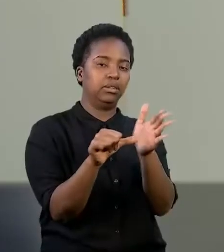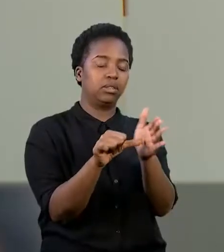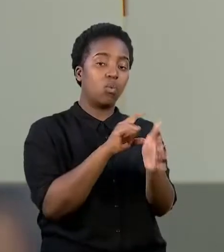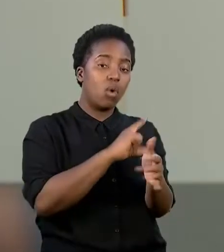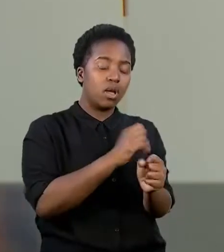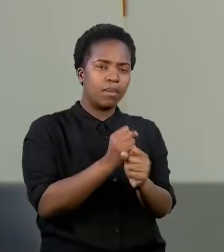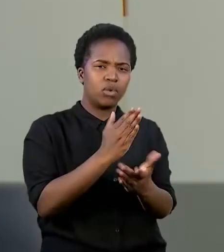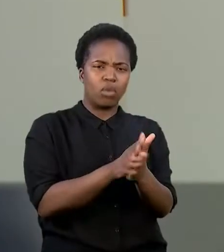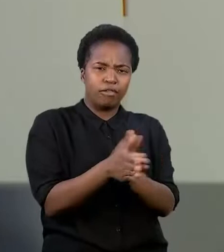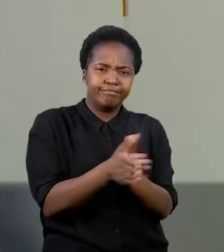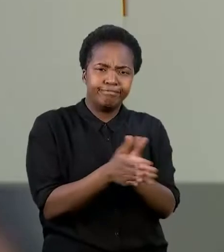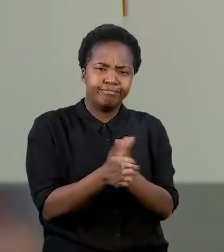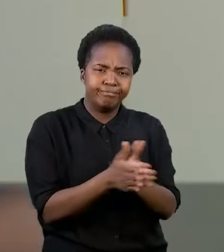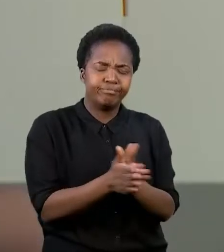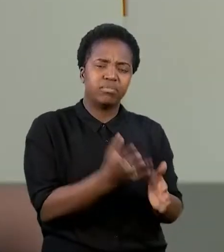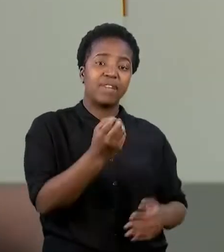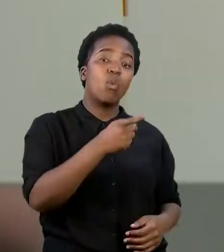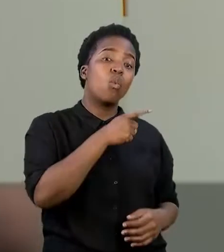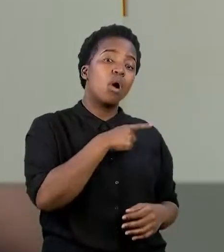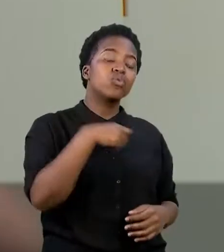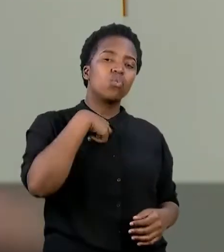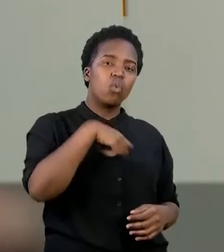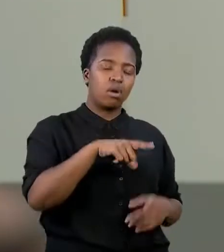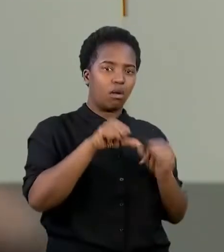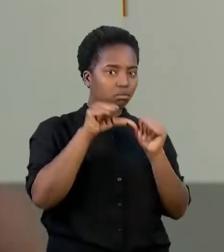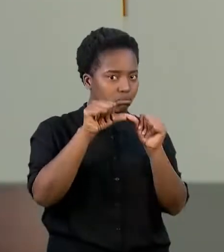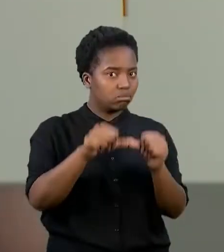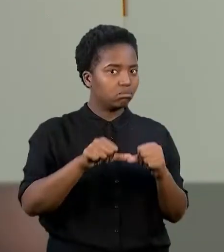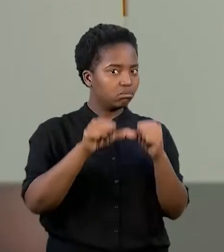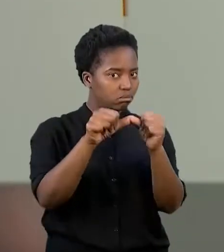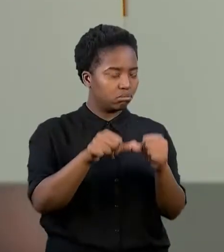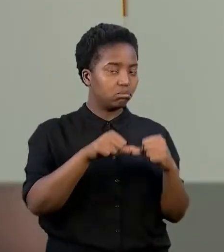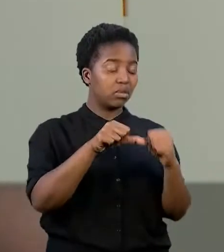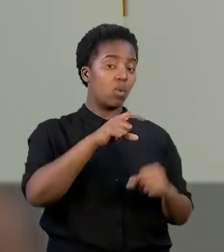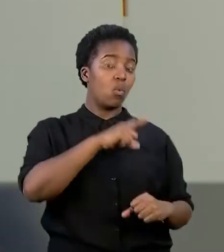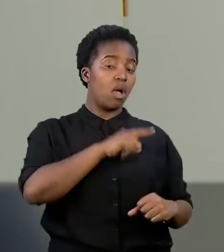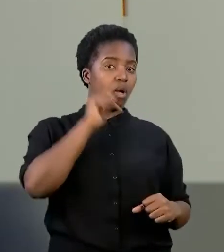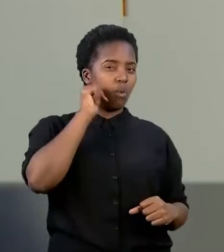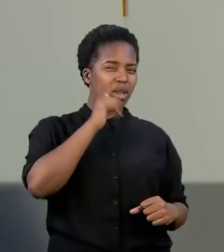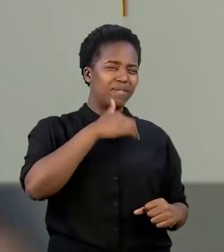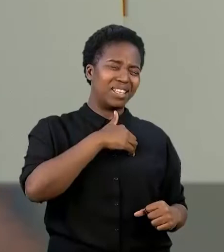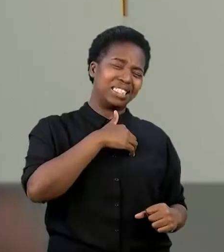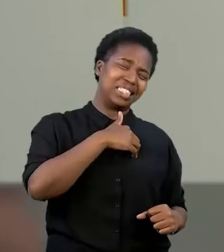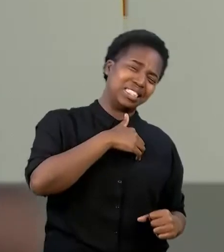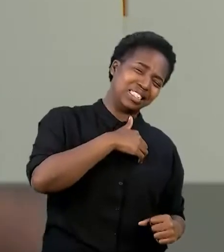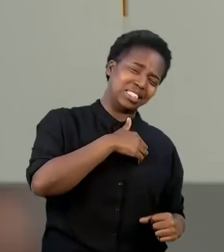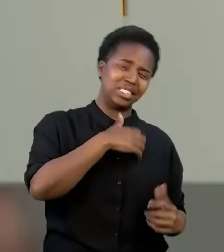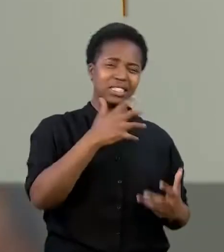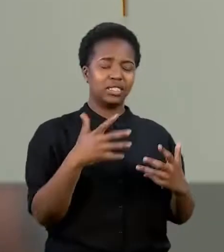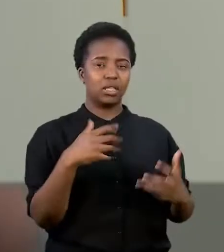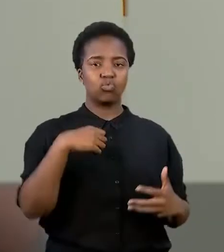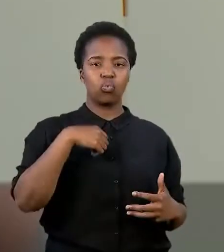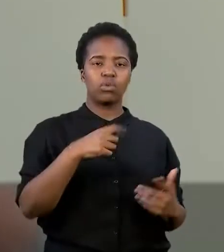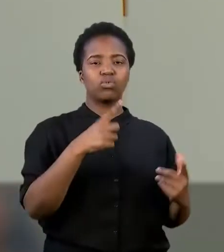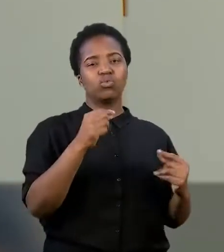that's important, and that you stay motivated, because you want to keep going. Because once you feel sore or sick or